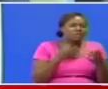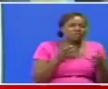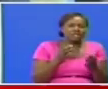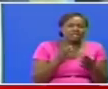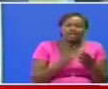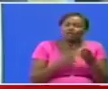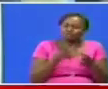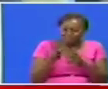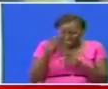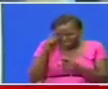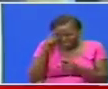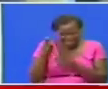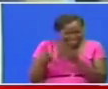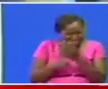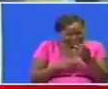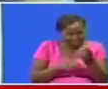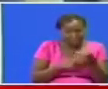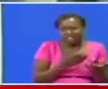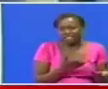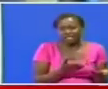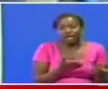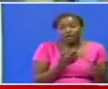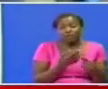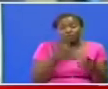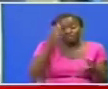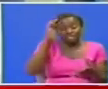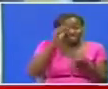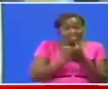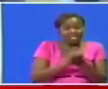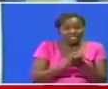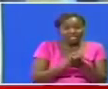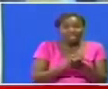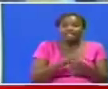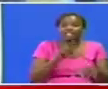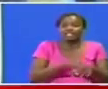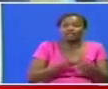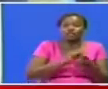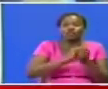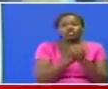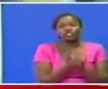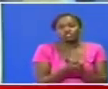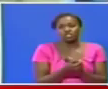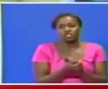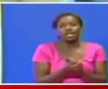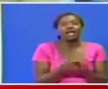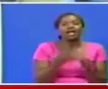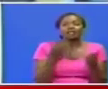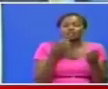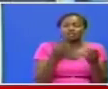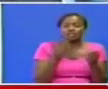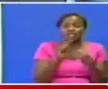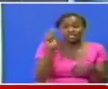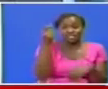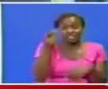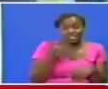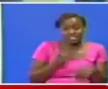plundering. Most Kenyans believe that it is time for change. And most Kenyans,